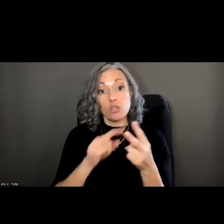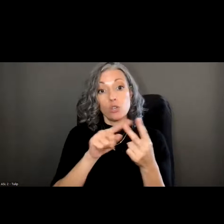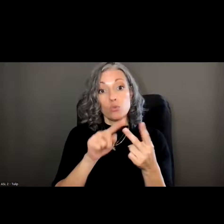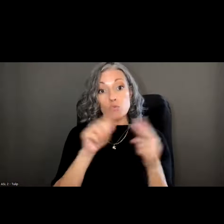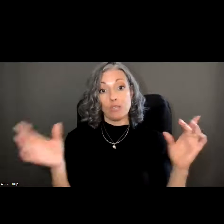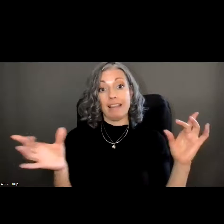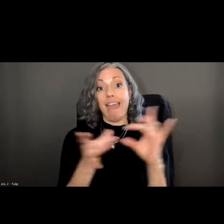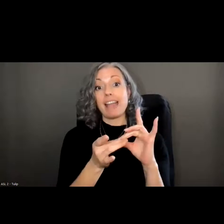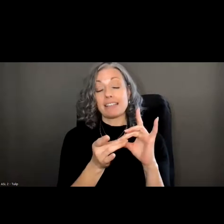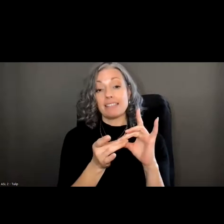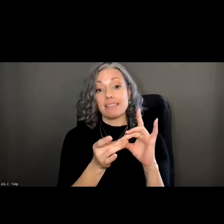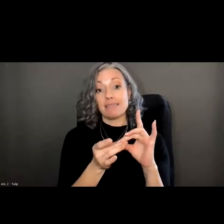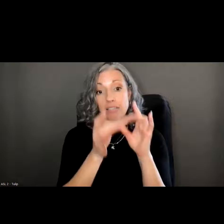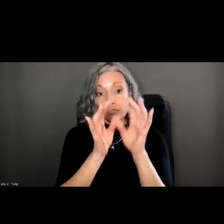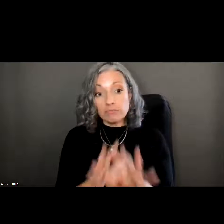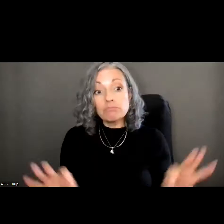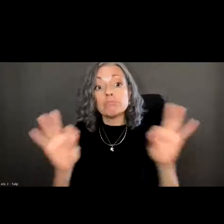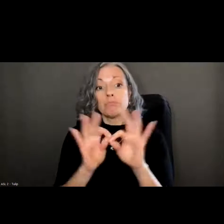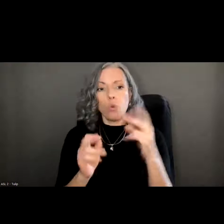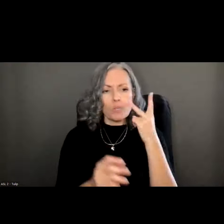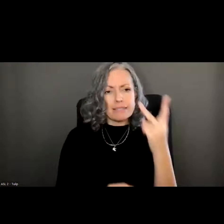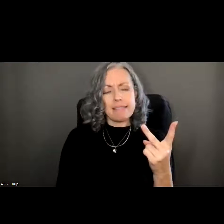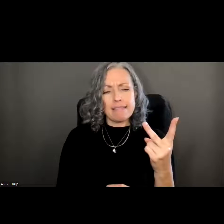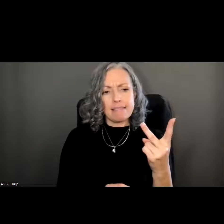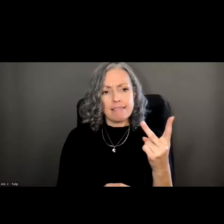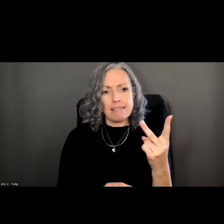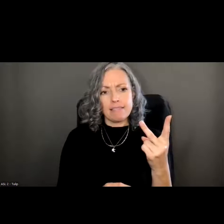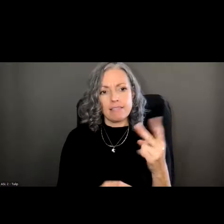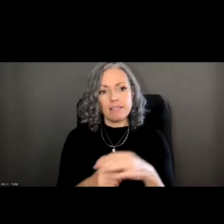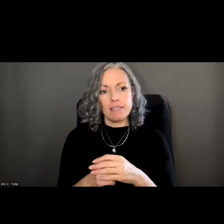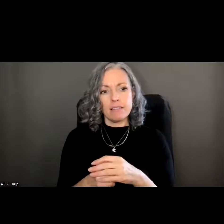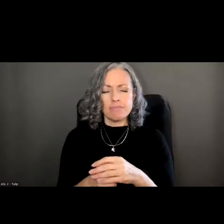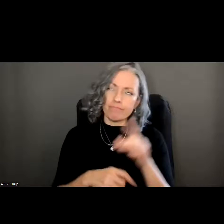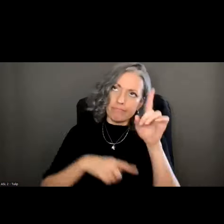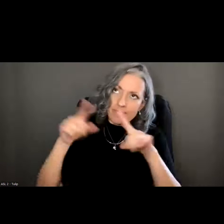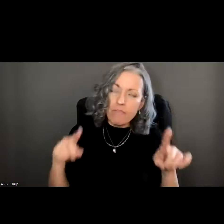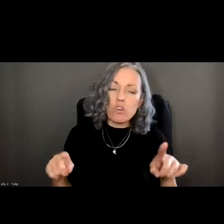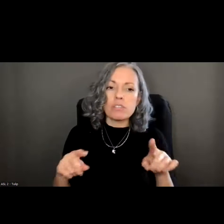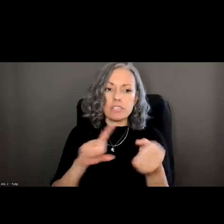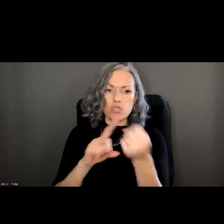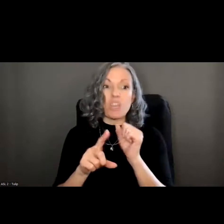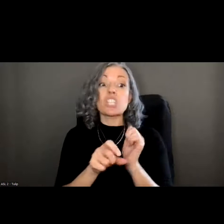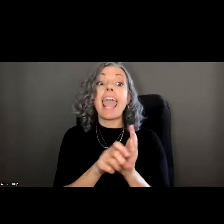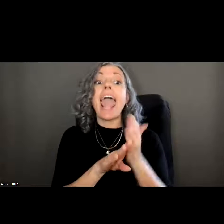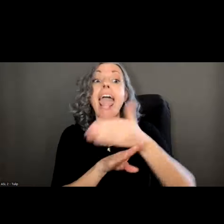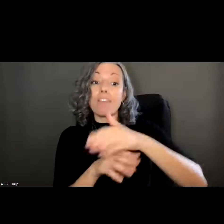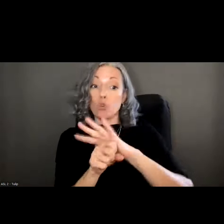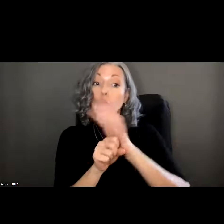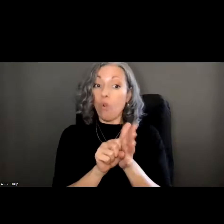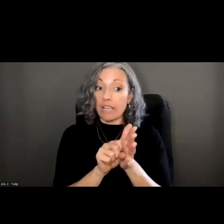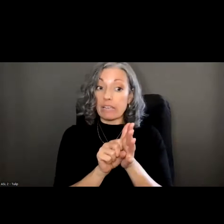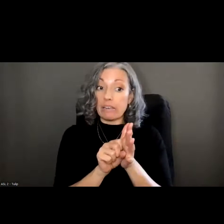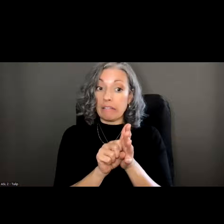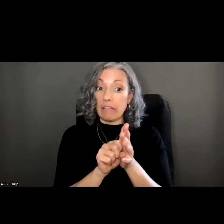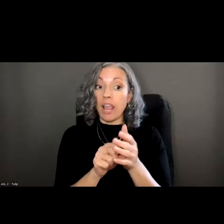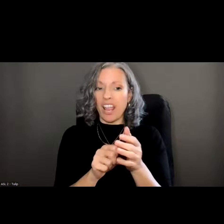connected. And especially we have seen, a lot of, cases after COVID pandemic started a few years